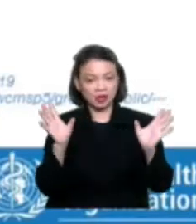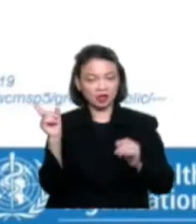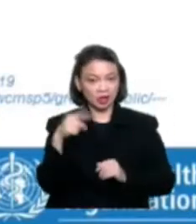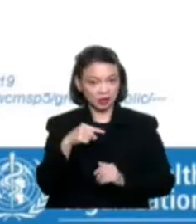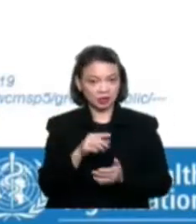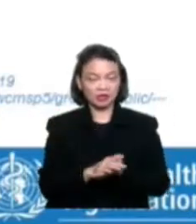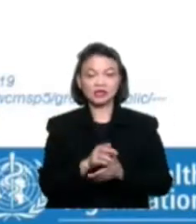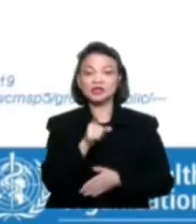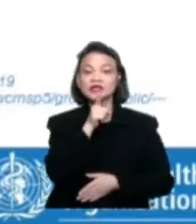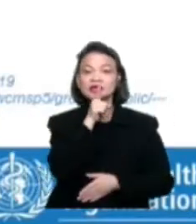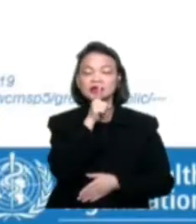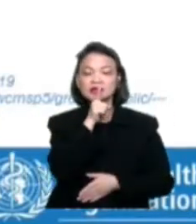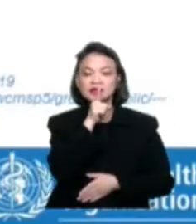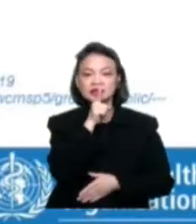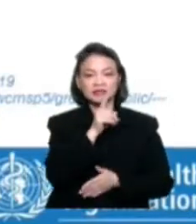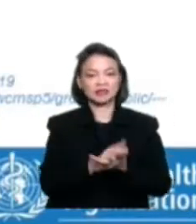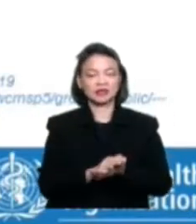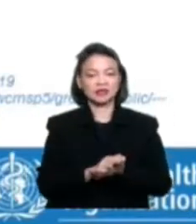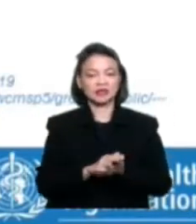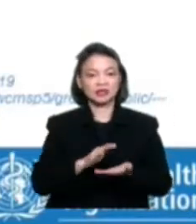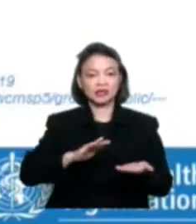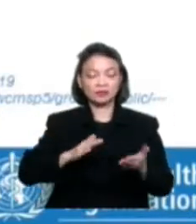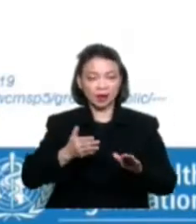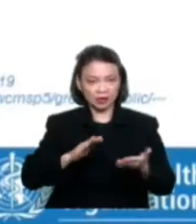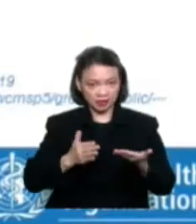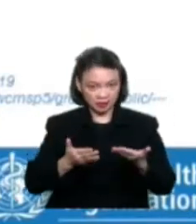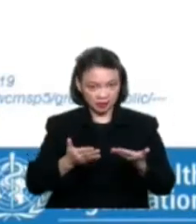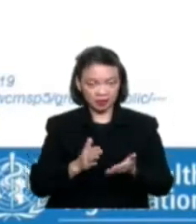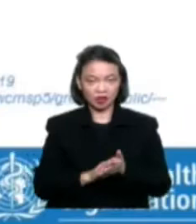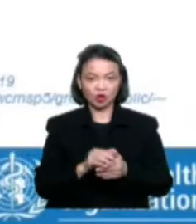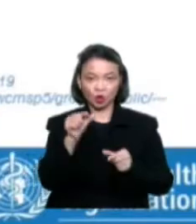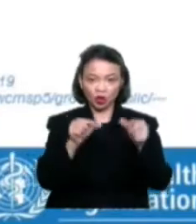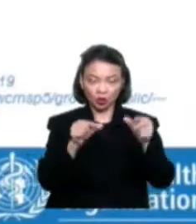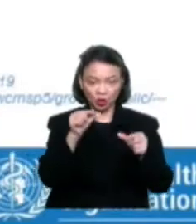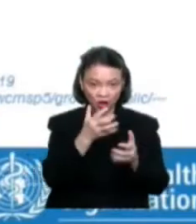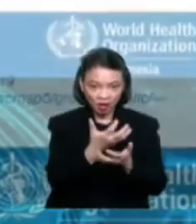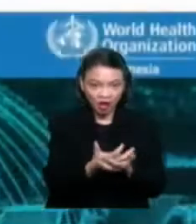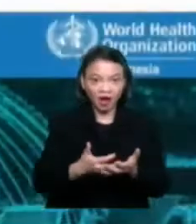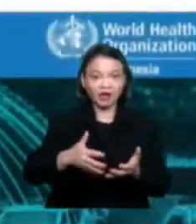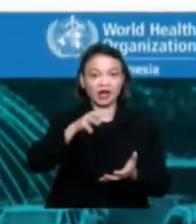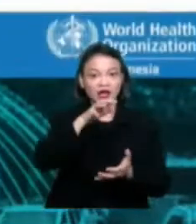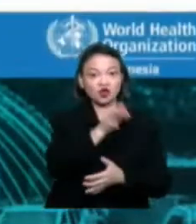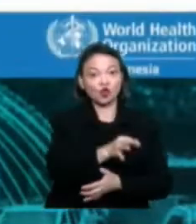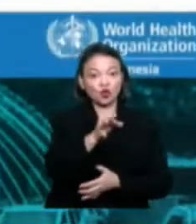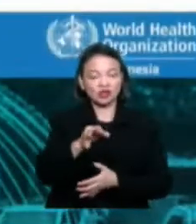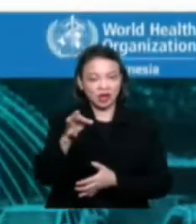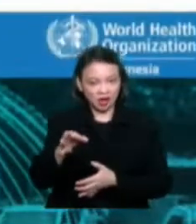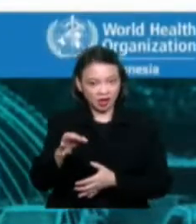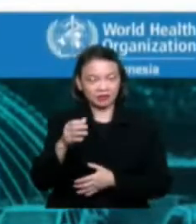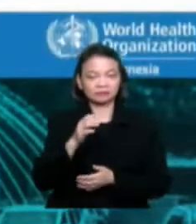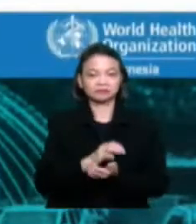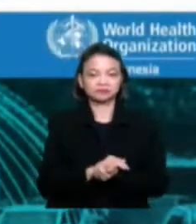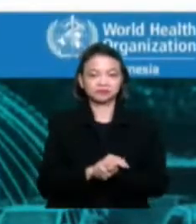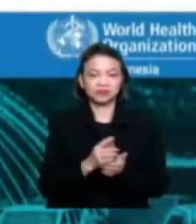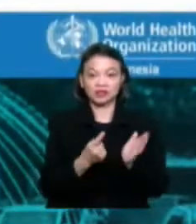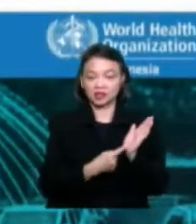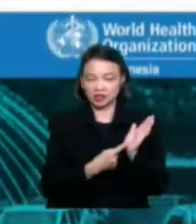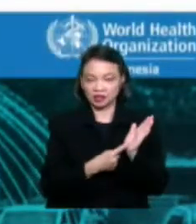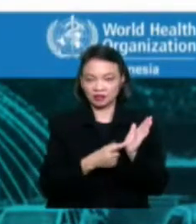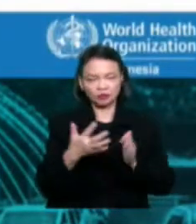compared to the richer people in the same urban setting or in the city, they are affected more. And that's why we need more equitable